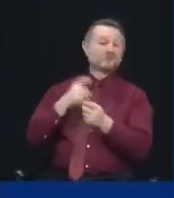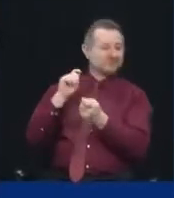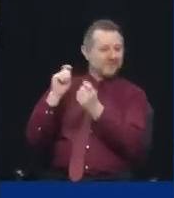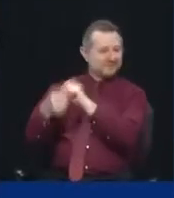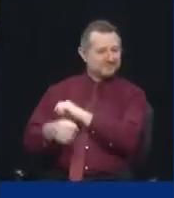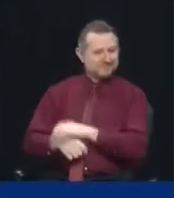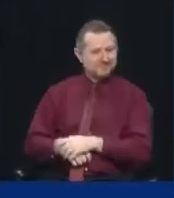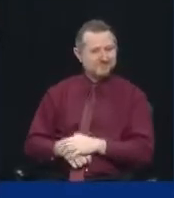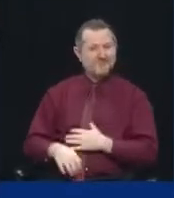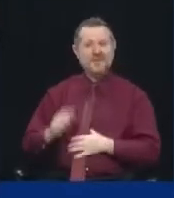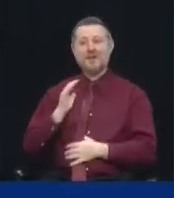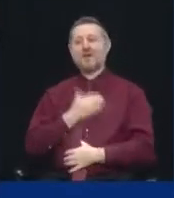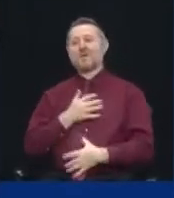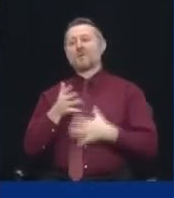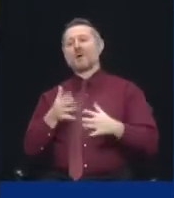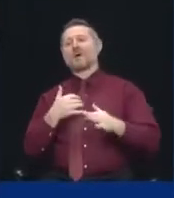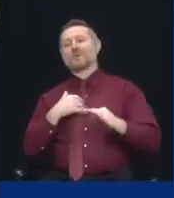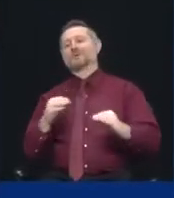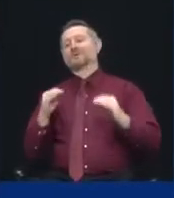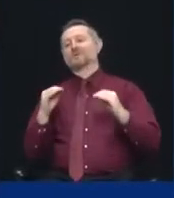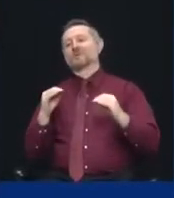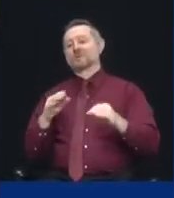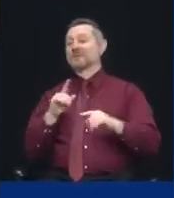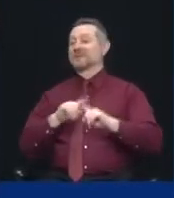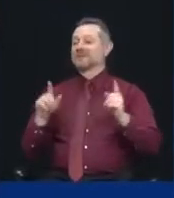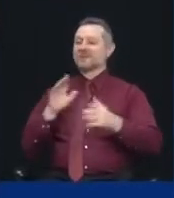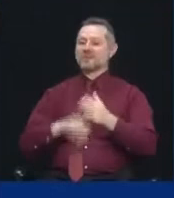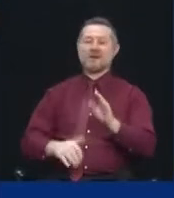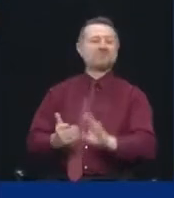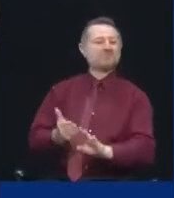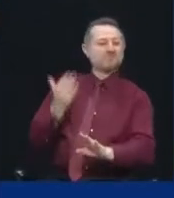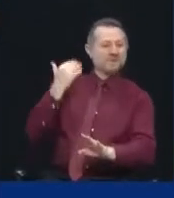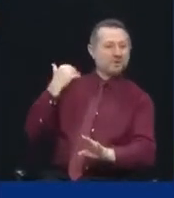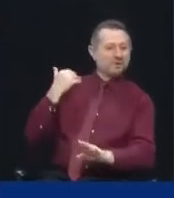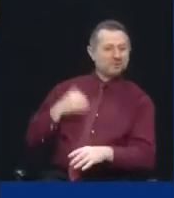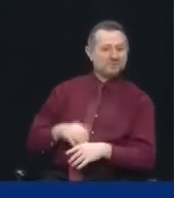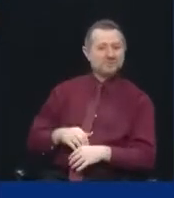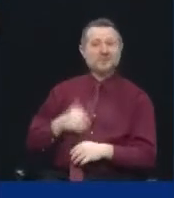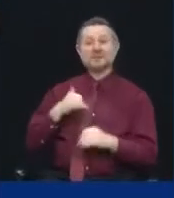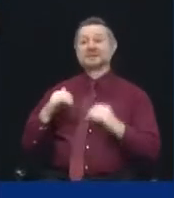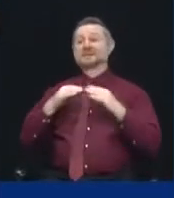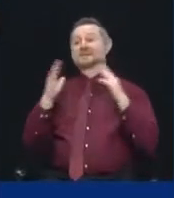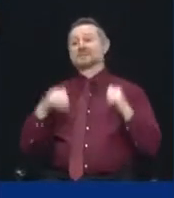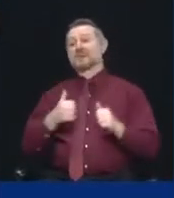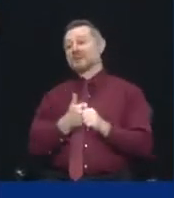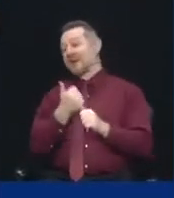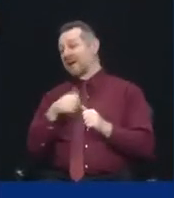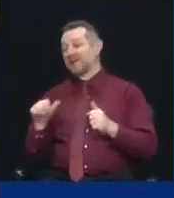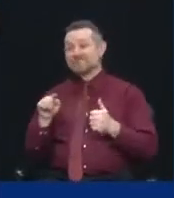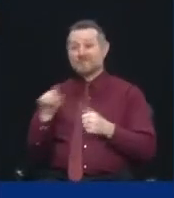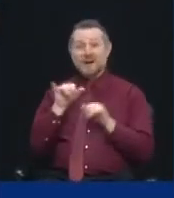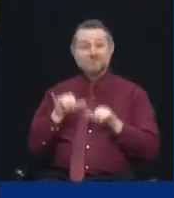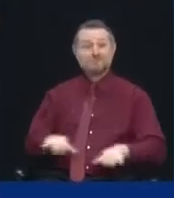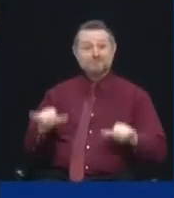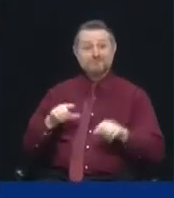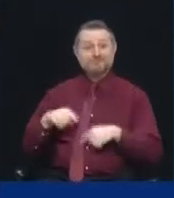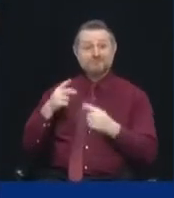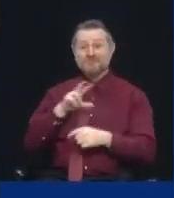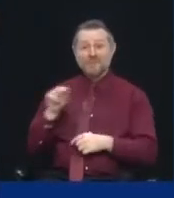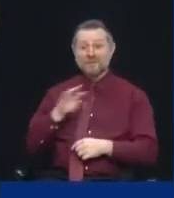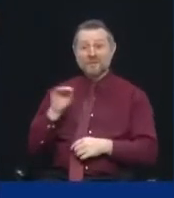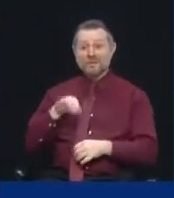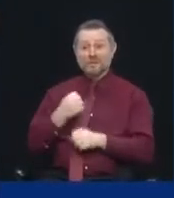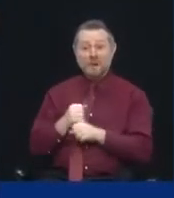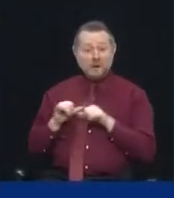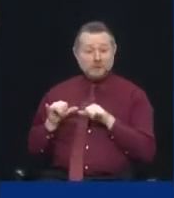we educated decades ago. No system has been static. And we need to undertake the